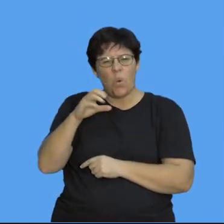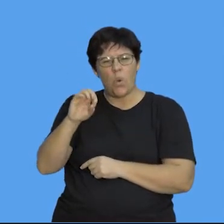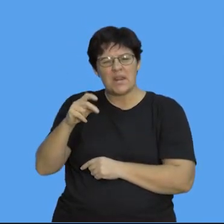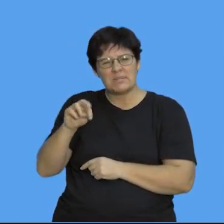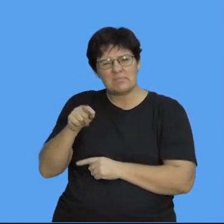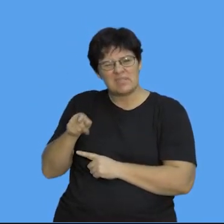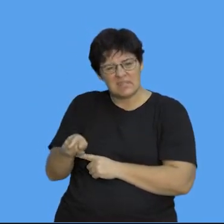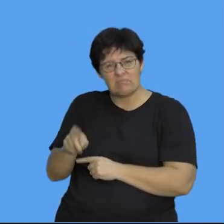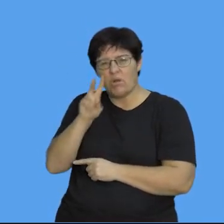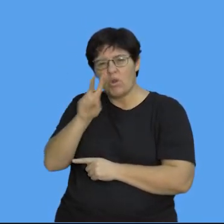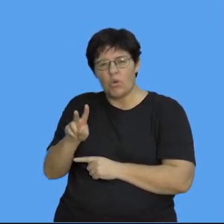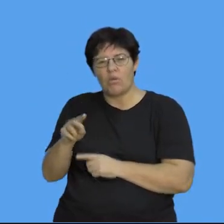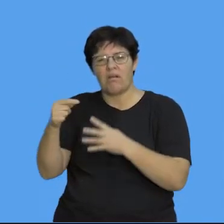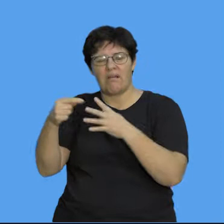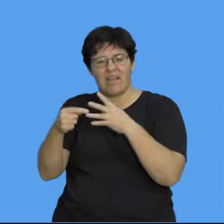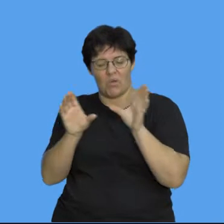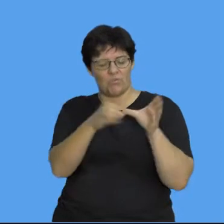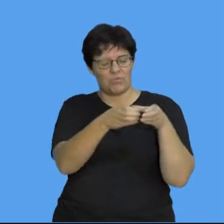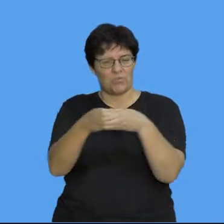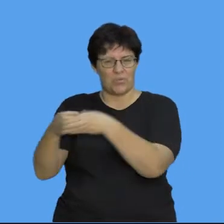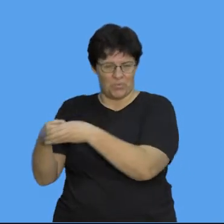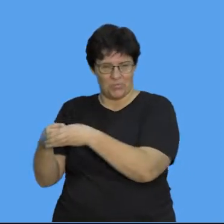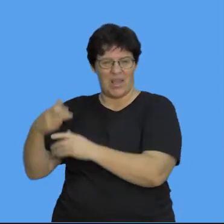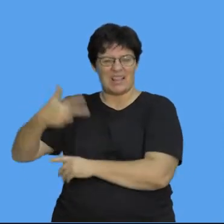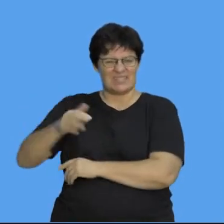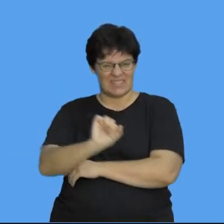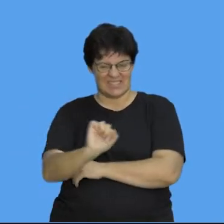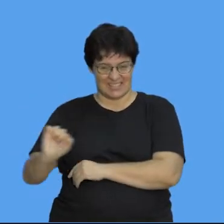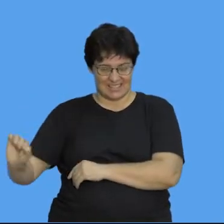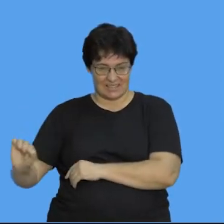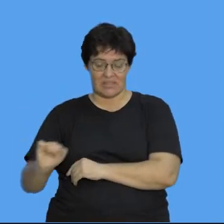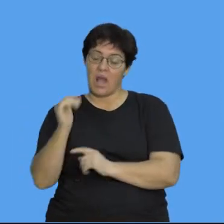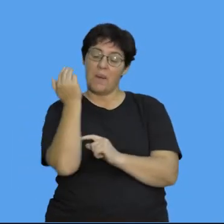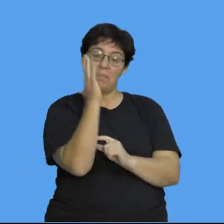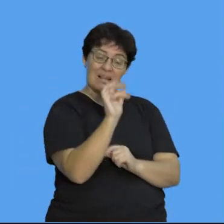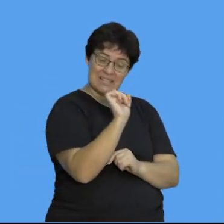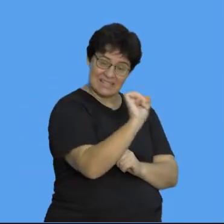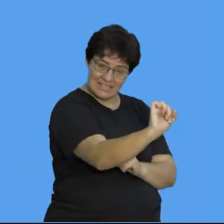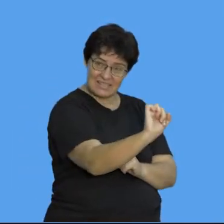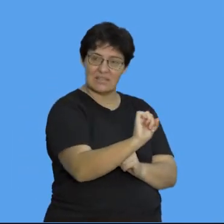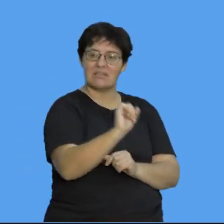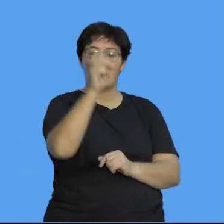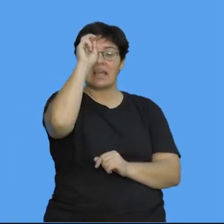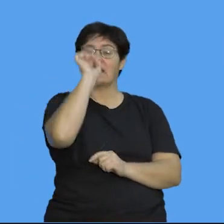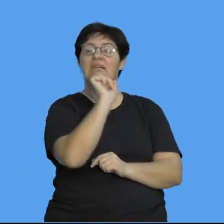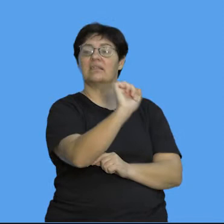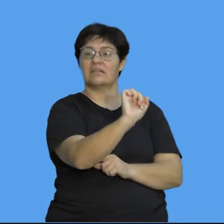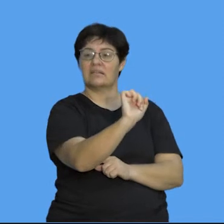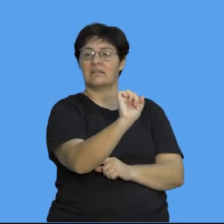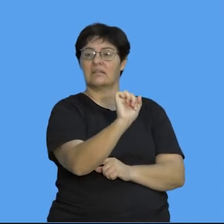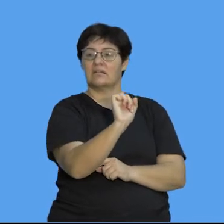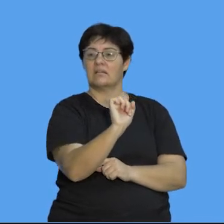we said that we looked at certain kingdoms, classification. Plants belong to the kingdom, all